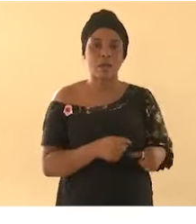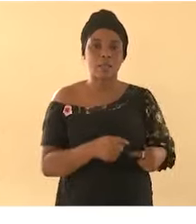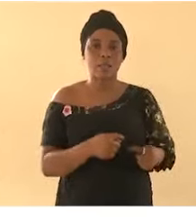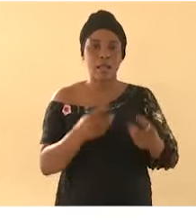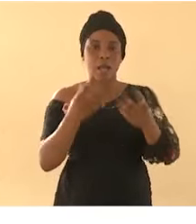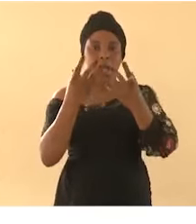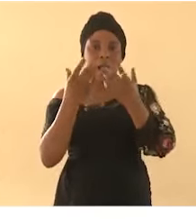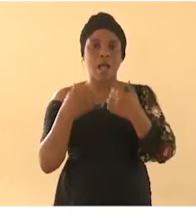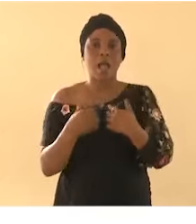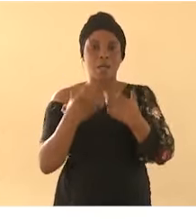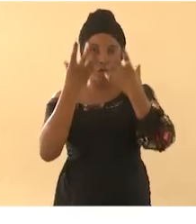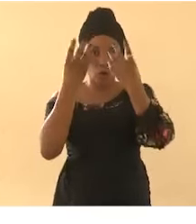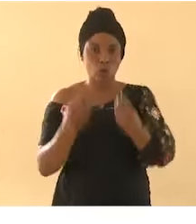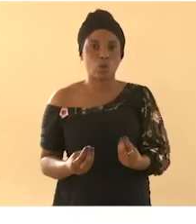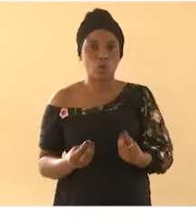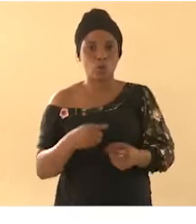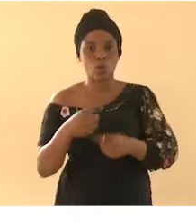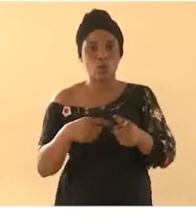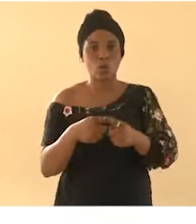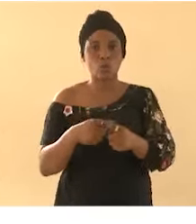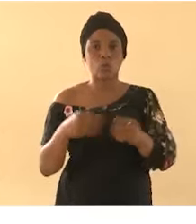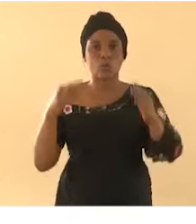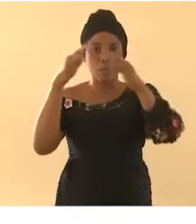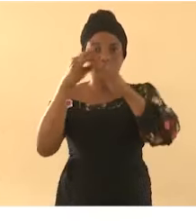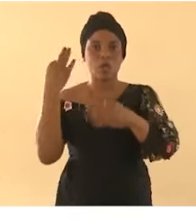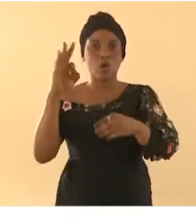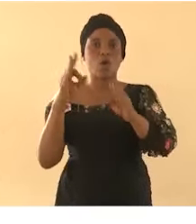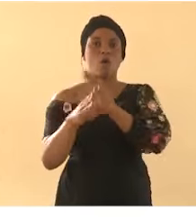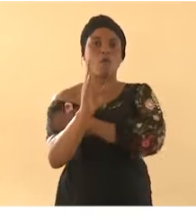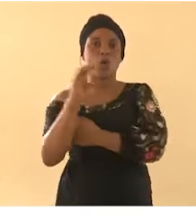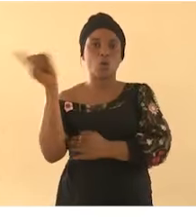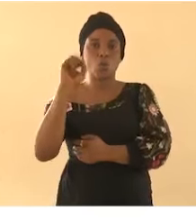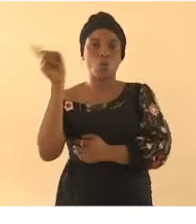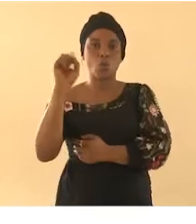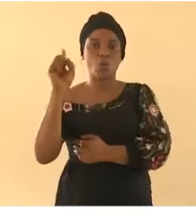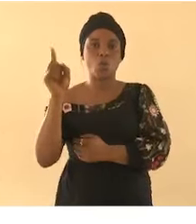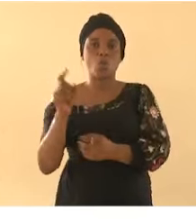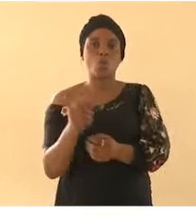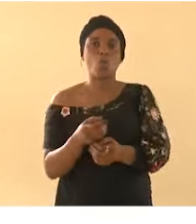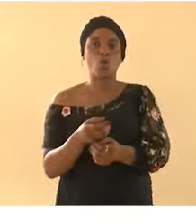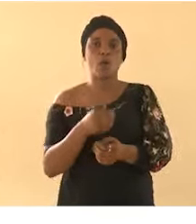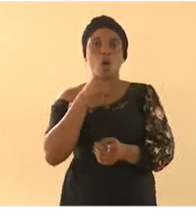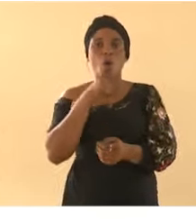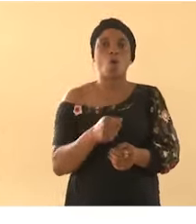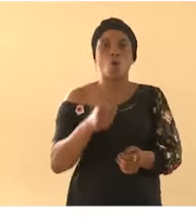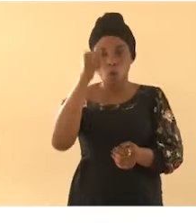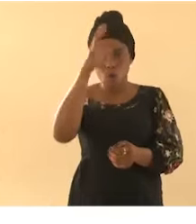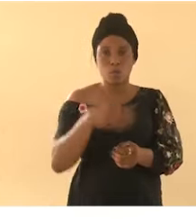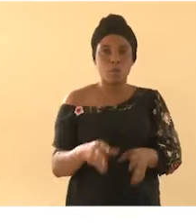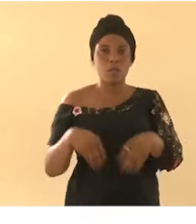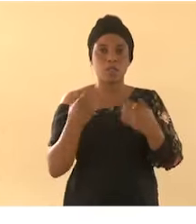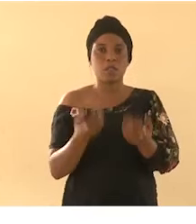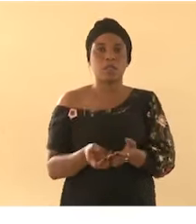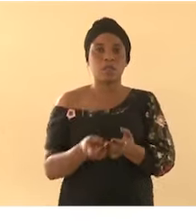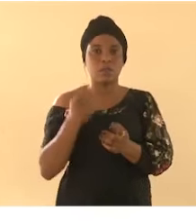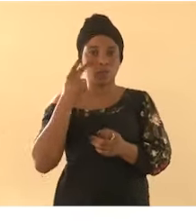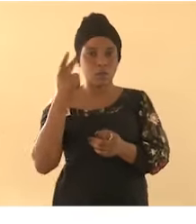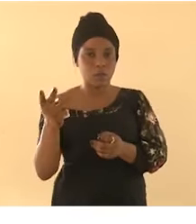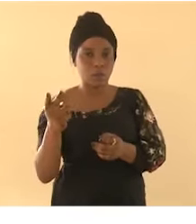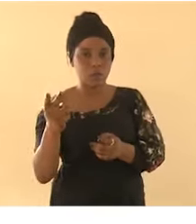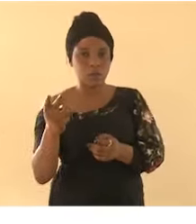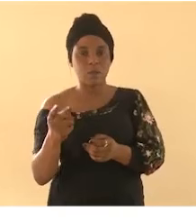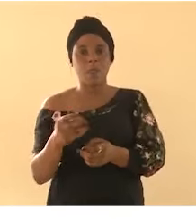consoled. Yes, come go with me to the mountain of God, where ancient men give witness